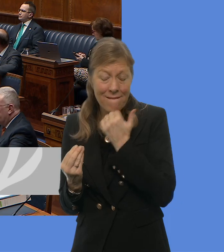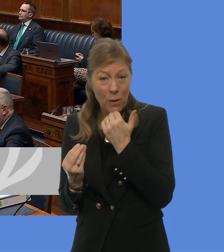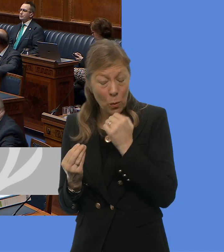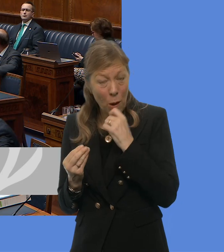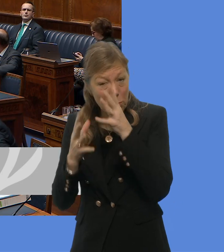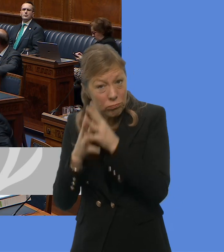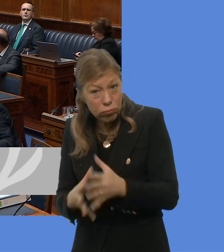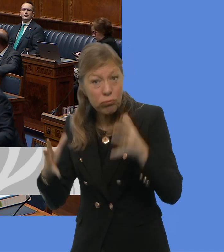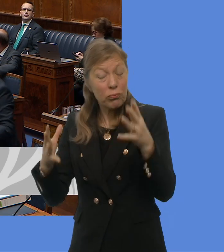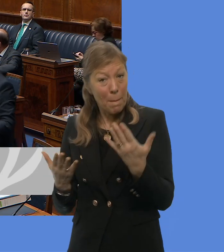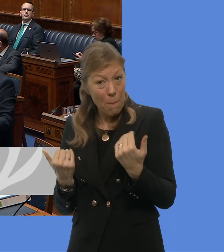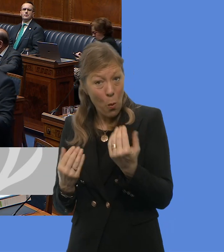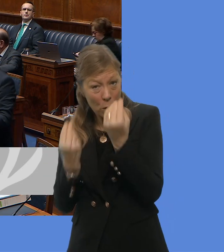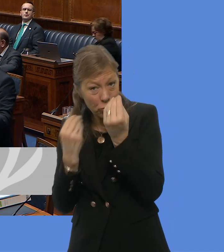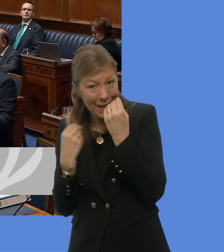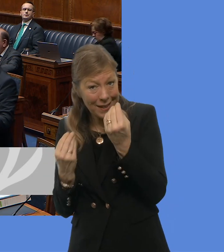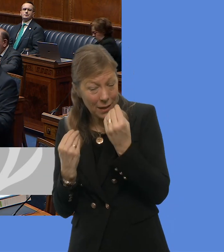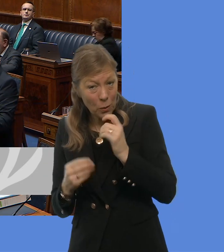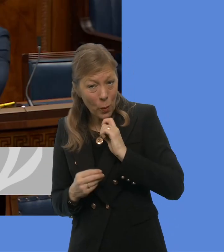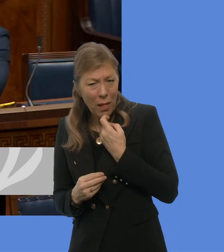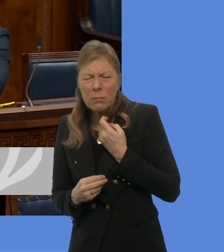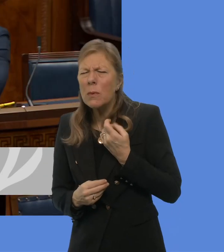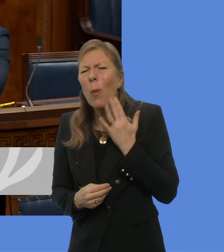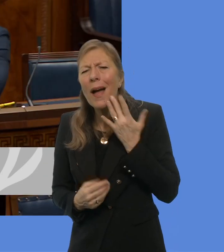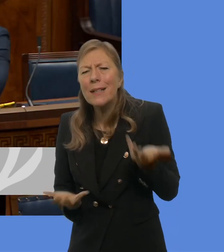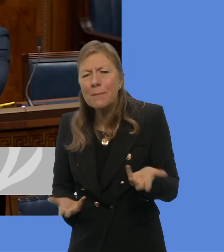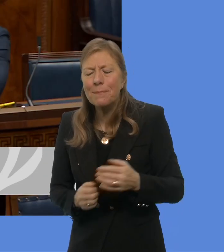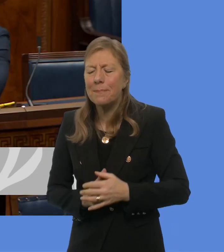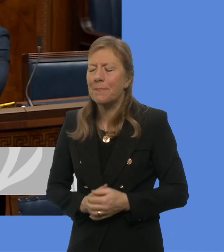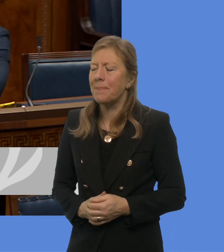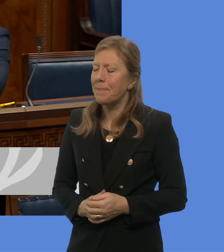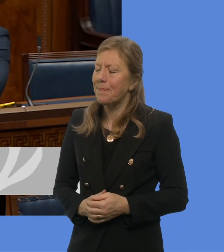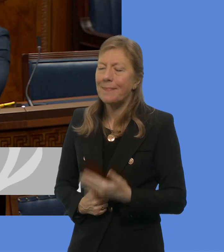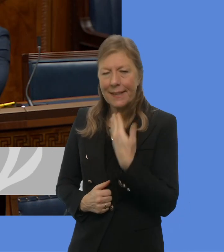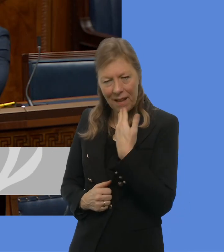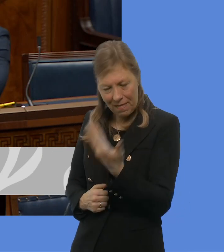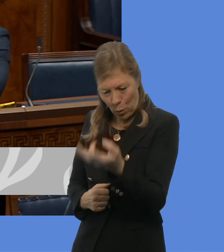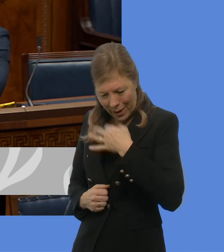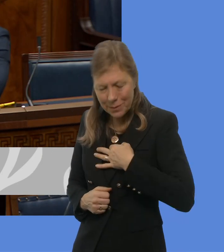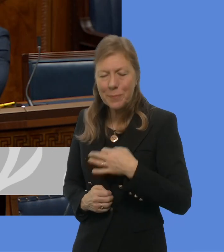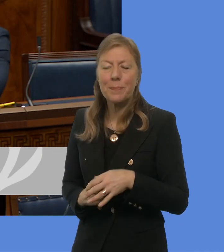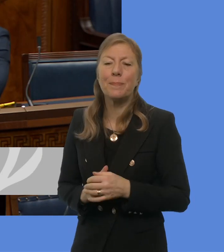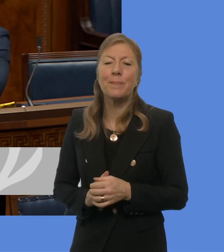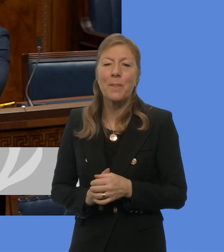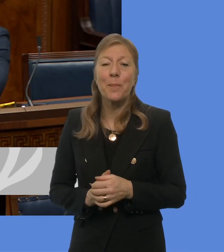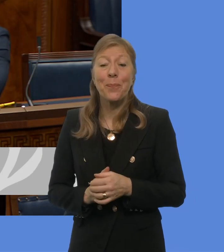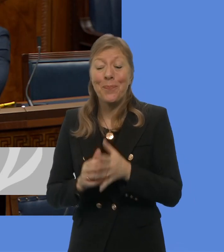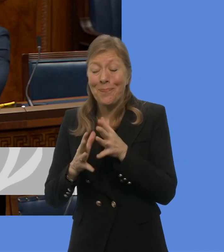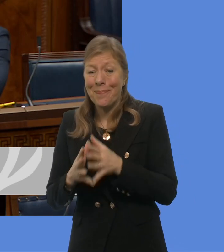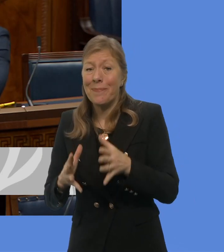this? Well, I thank the member for his follow-up. I mean, increasing the number is something that we have been